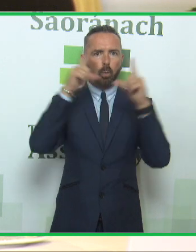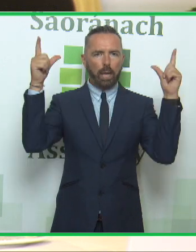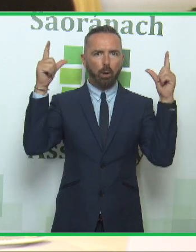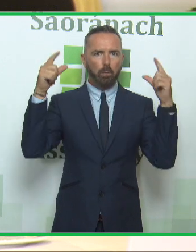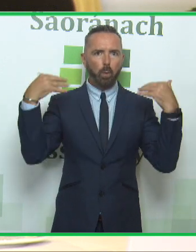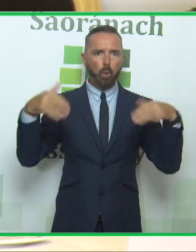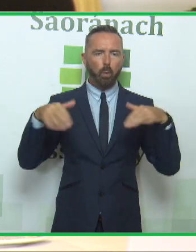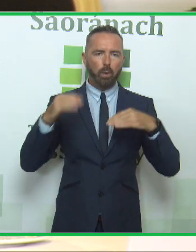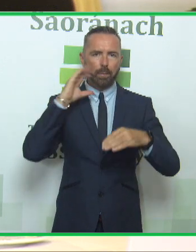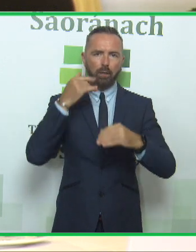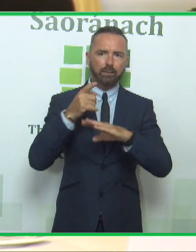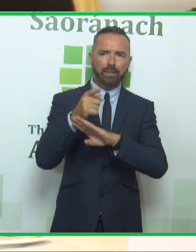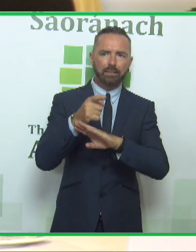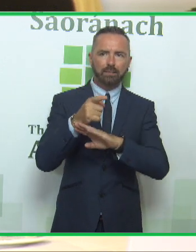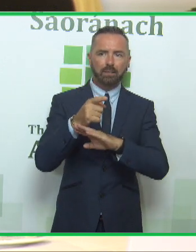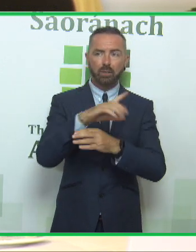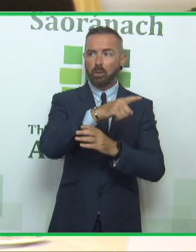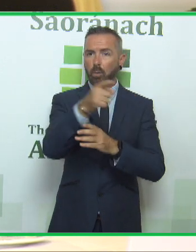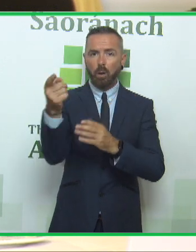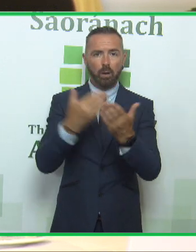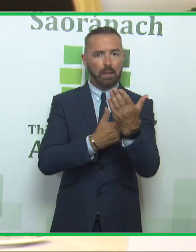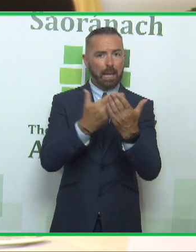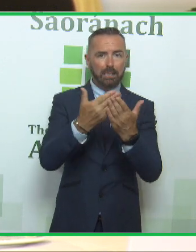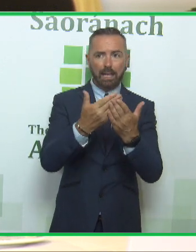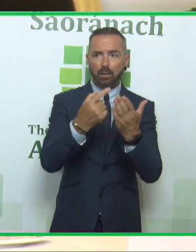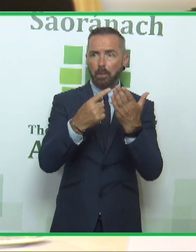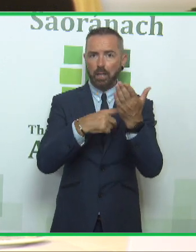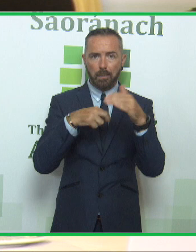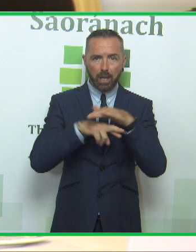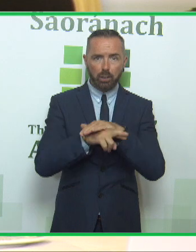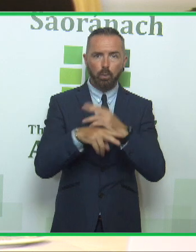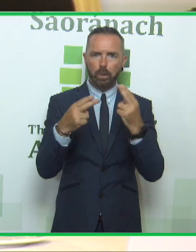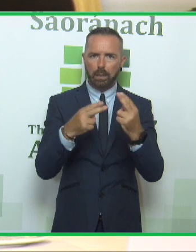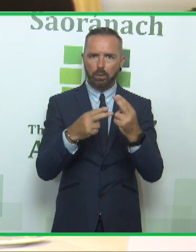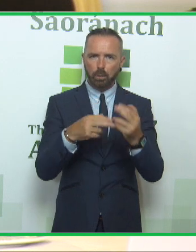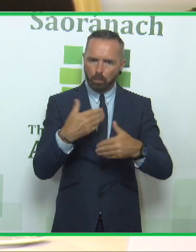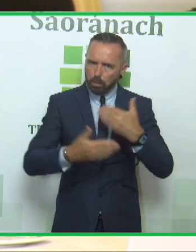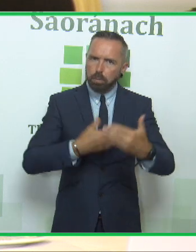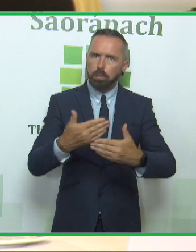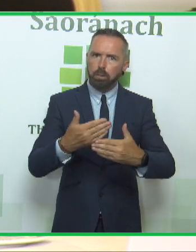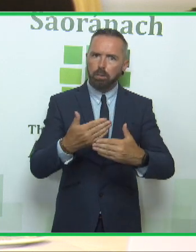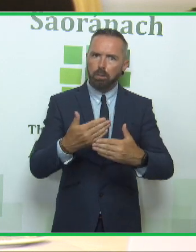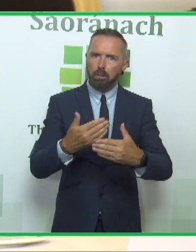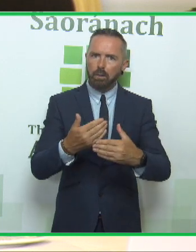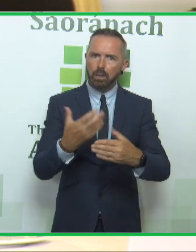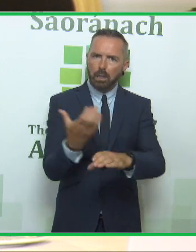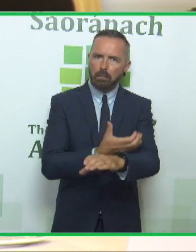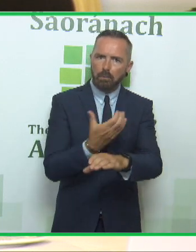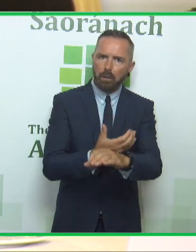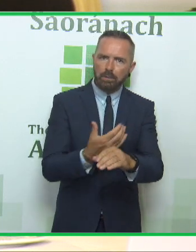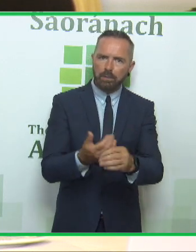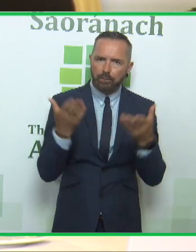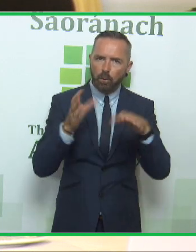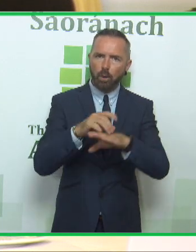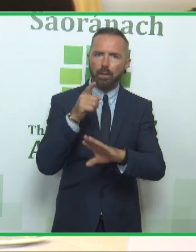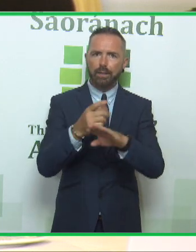as policymakers, as legislators, that we need to get our act together in relation to this whole issue of drug use, I think that information is very